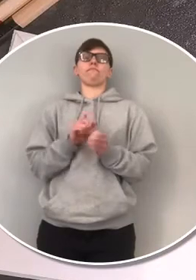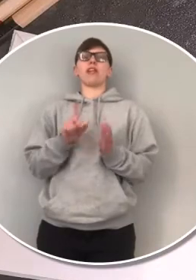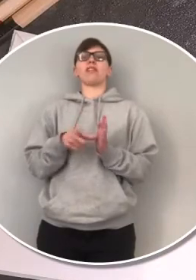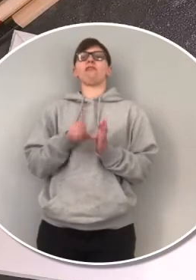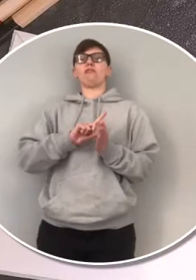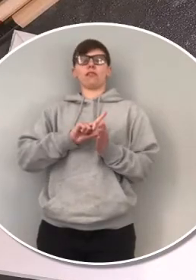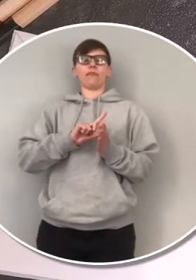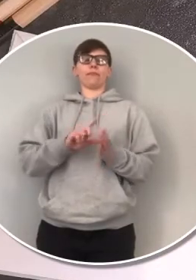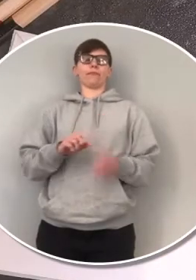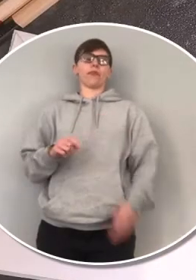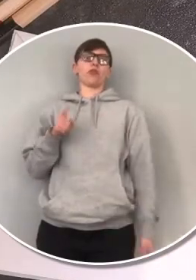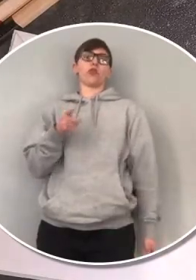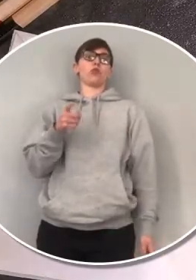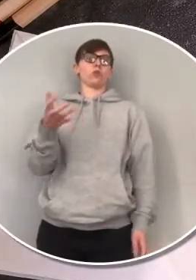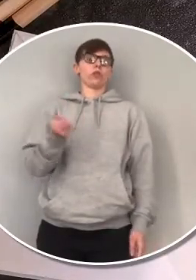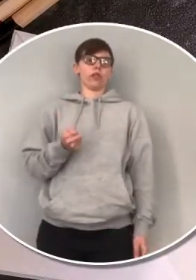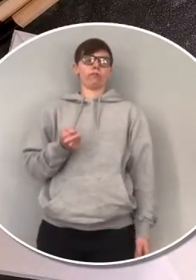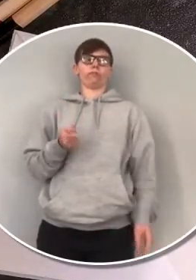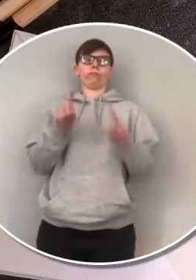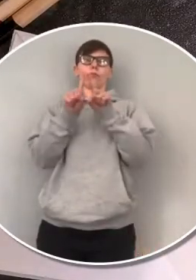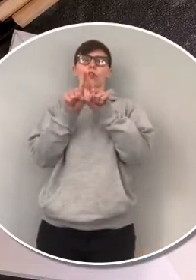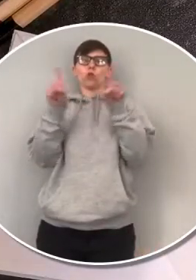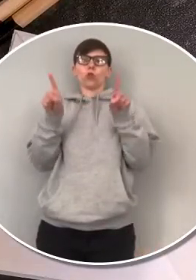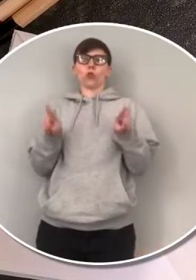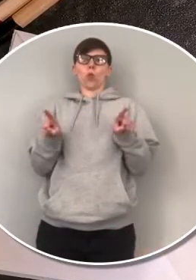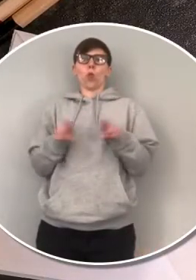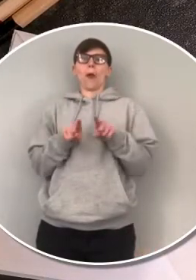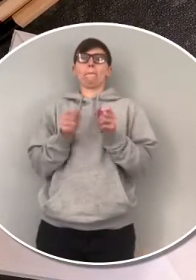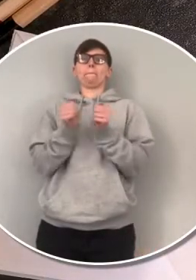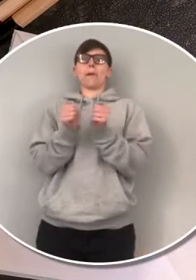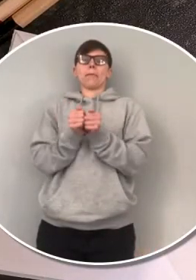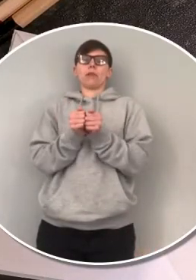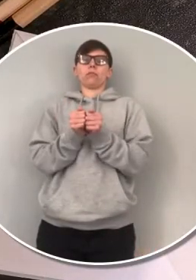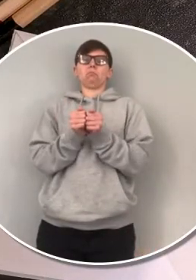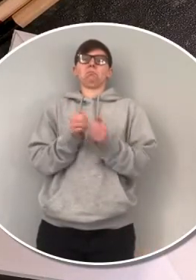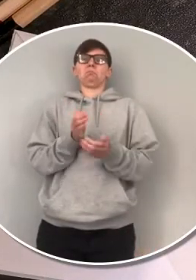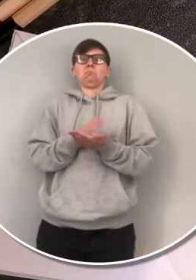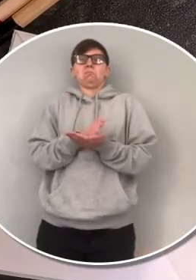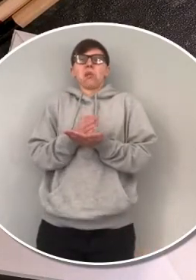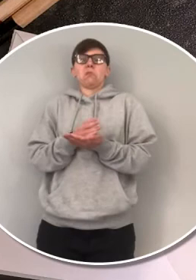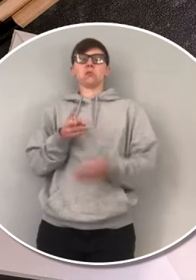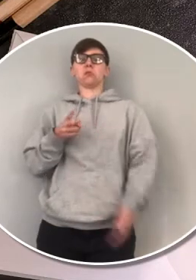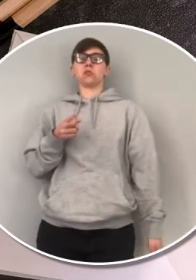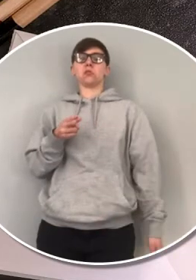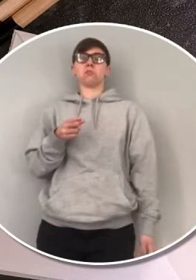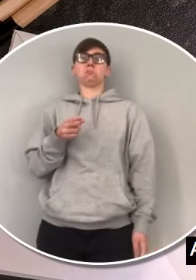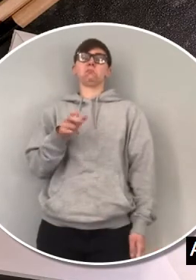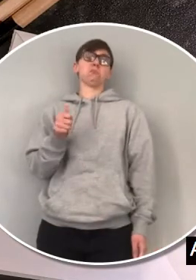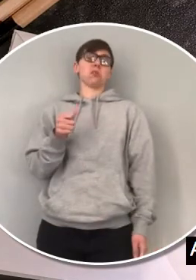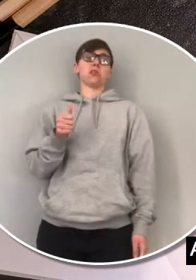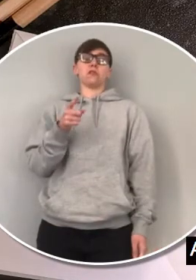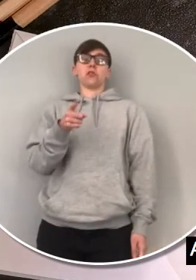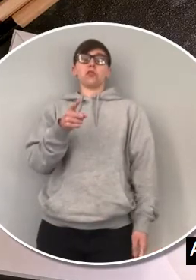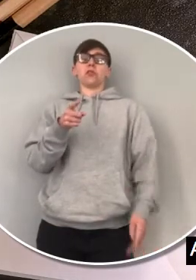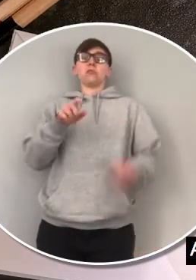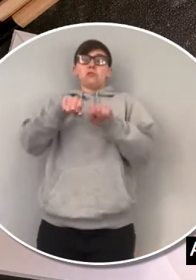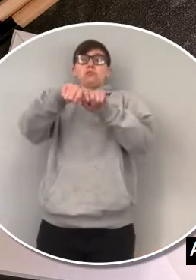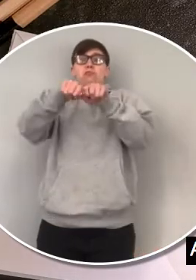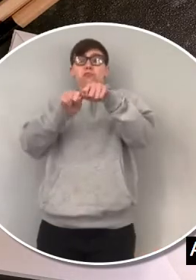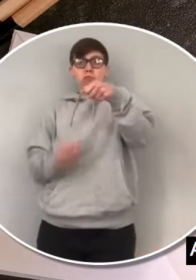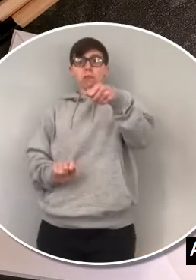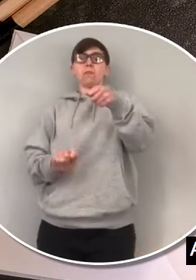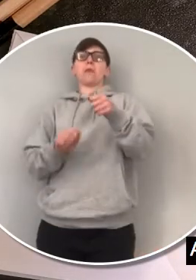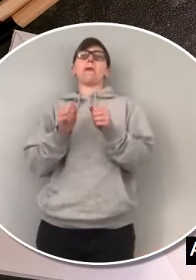paper and possibly some scissors, unless you want to tear the paper instead, and